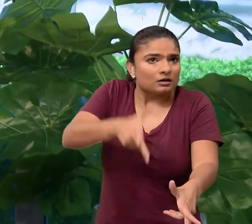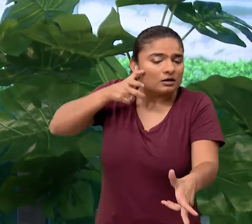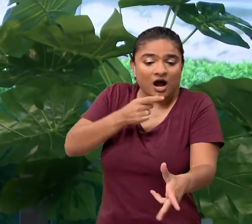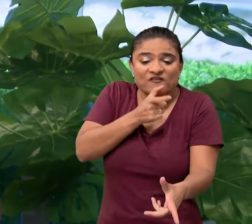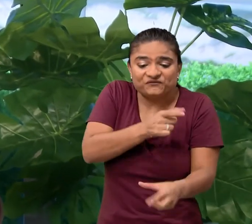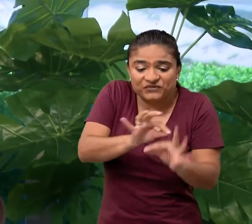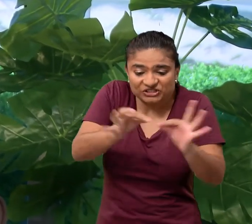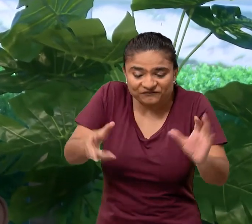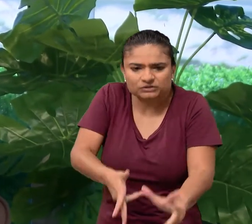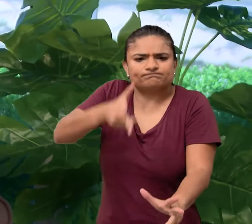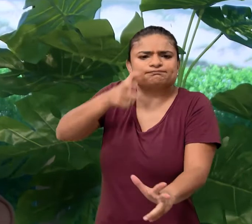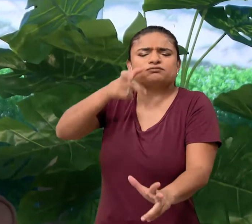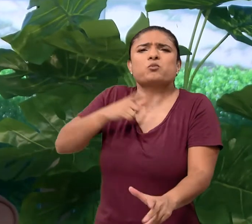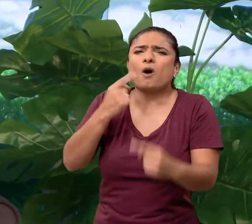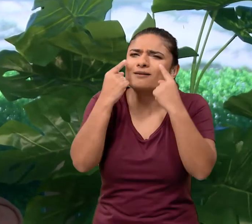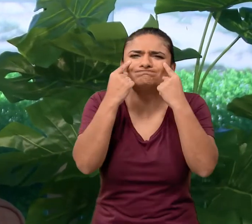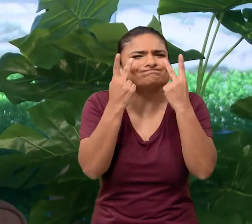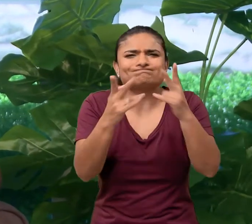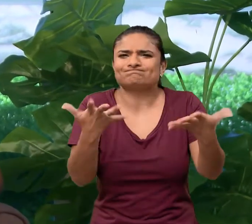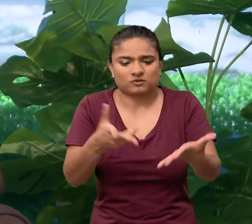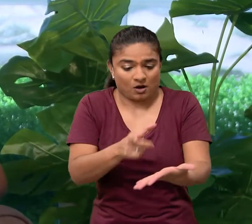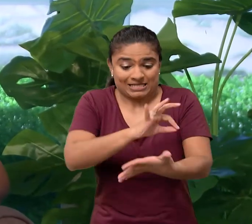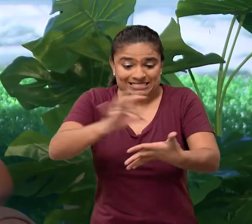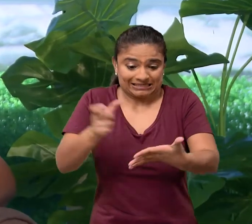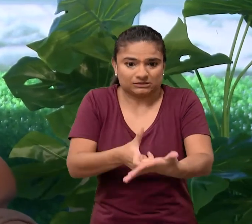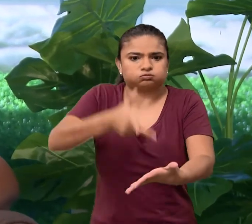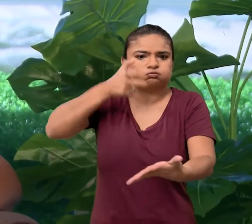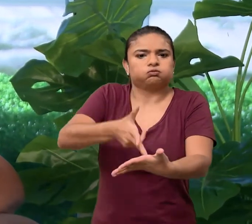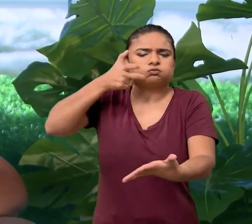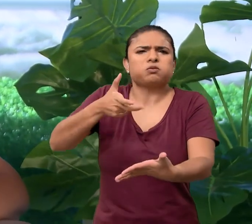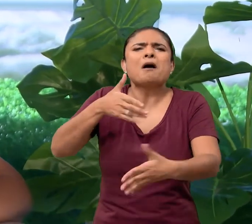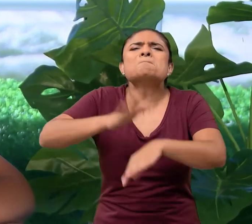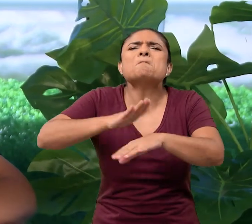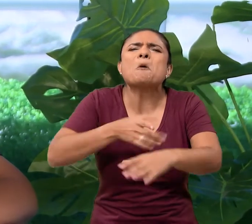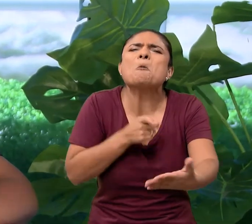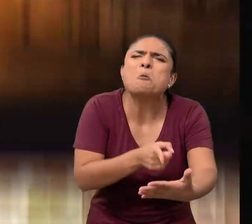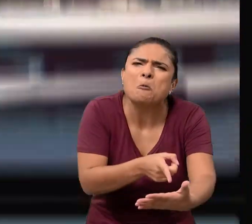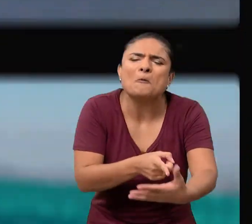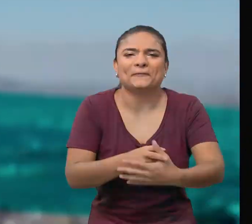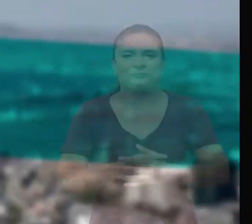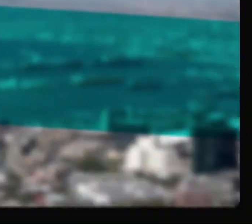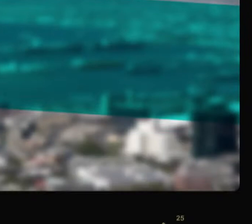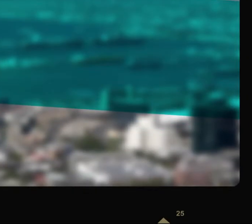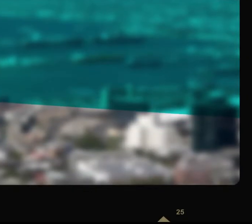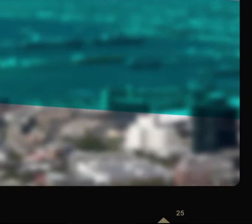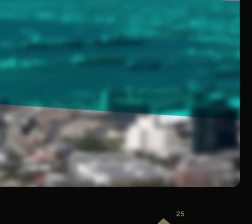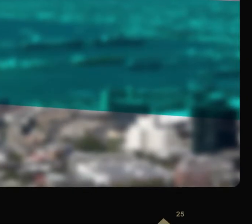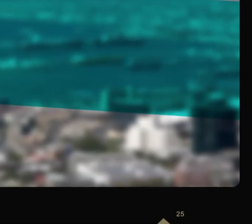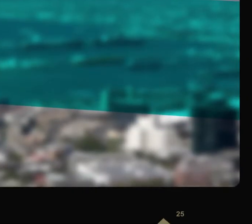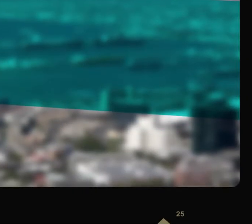screen readers and text-to-voice functionalities for people with print disabilities. Let's find out more.